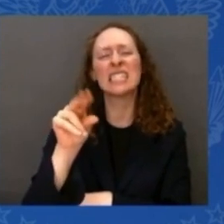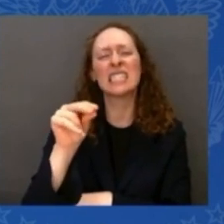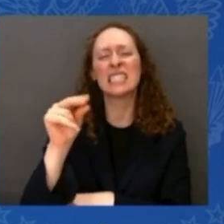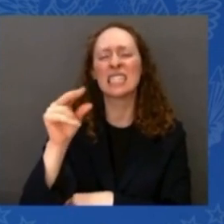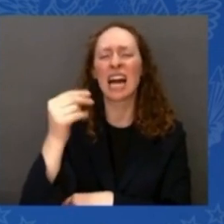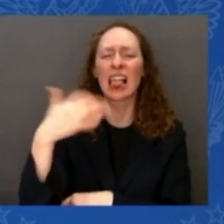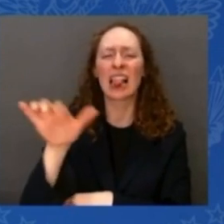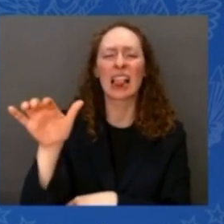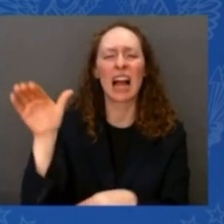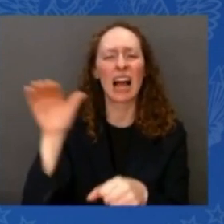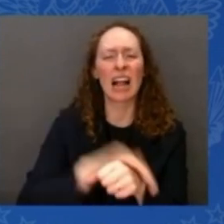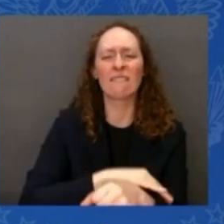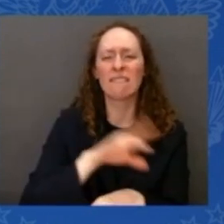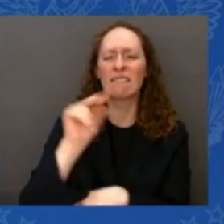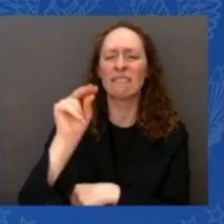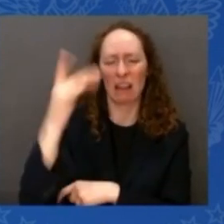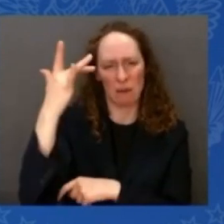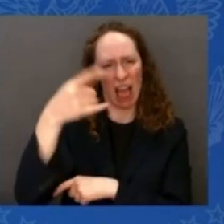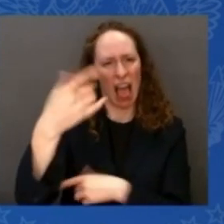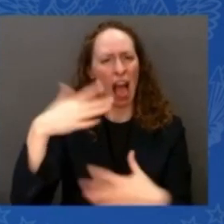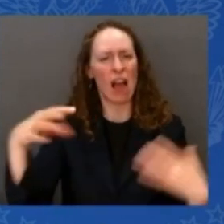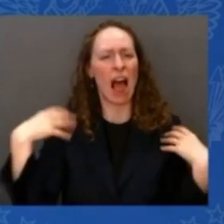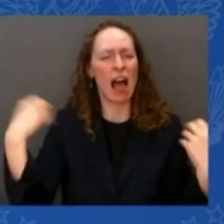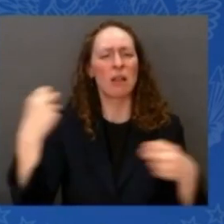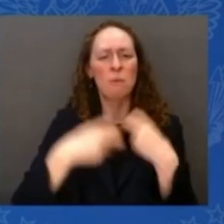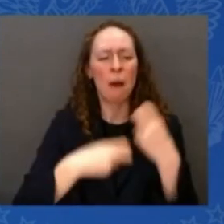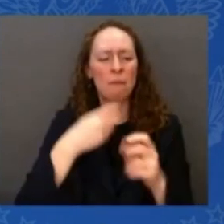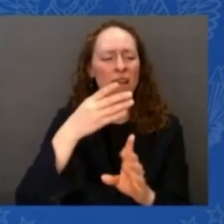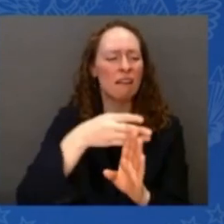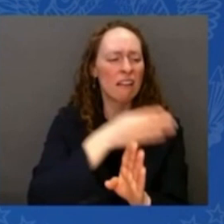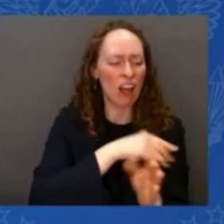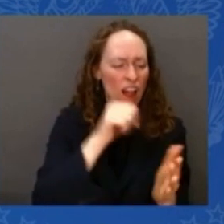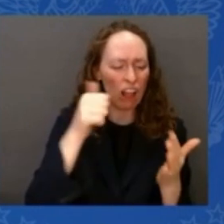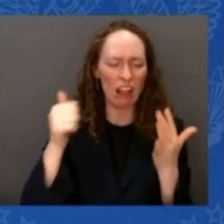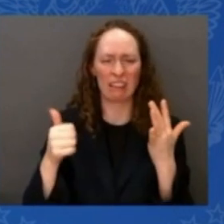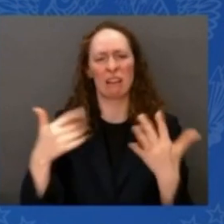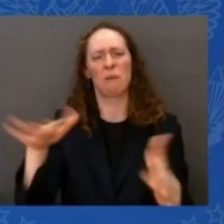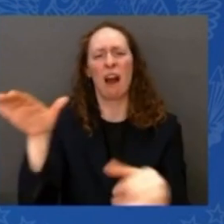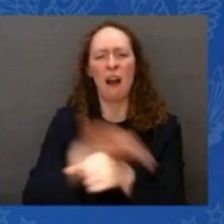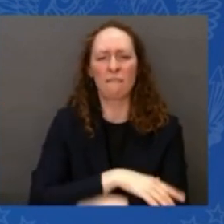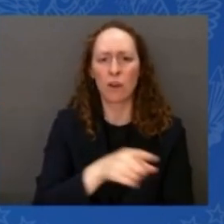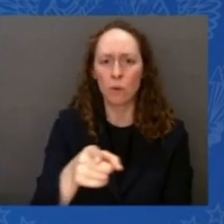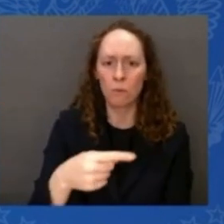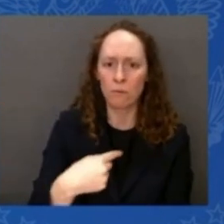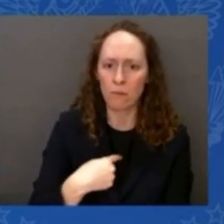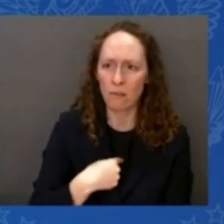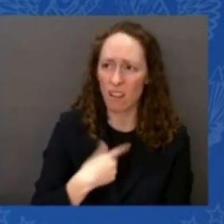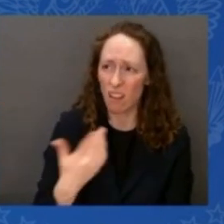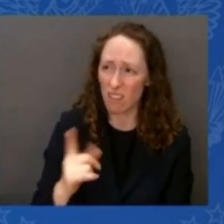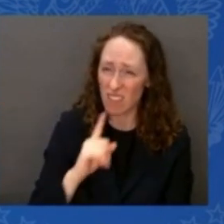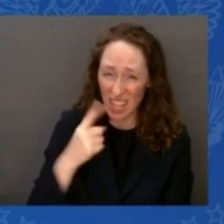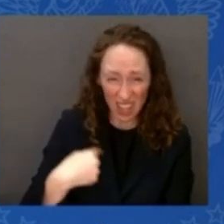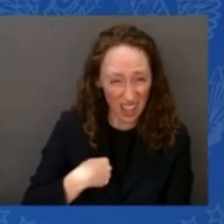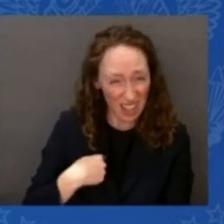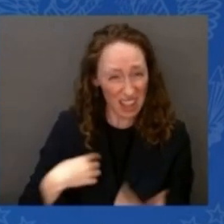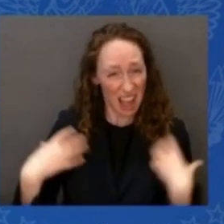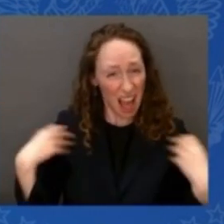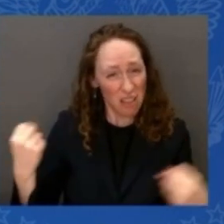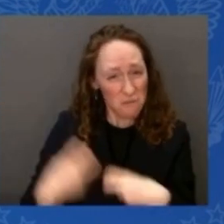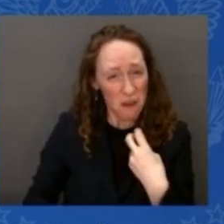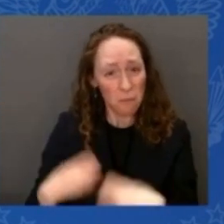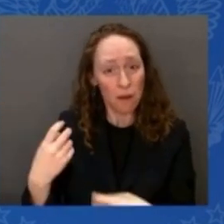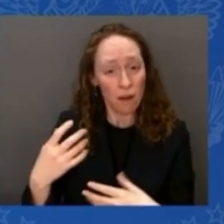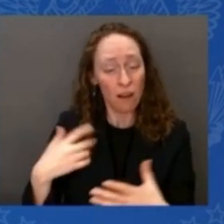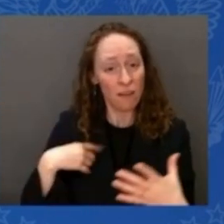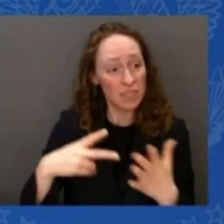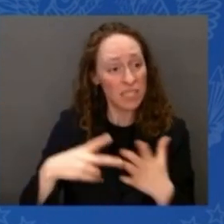say, stick-to-itiveness. Yes, yes. So we worked it out, they revisited our application,